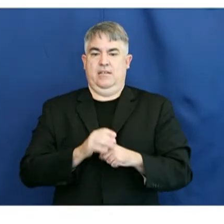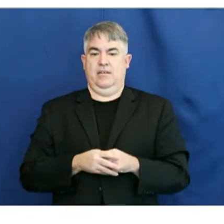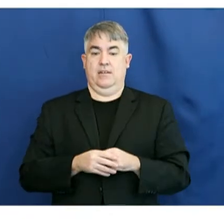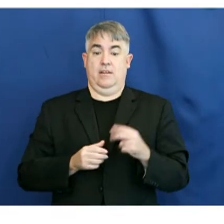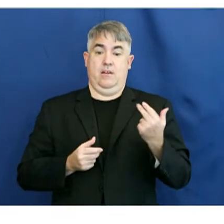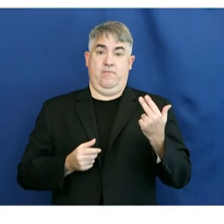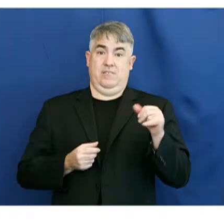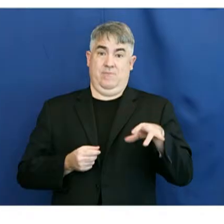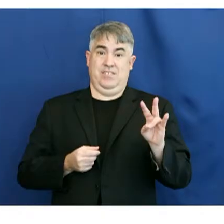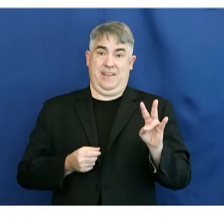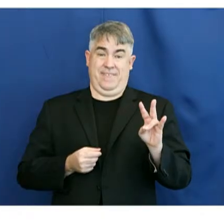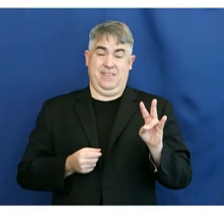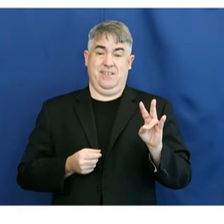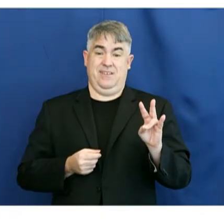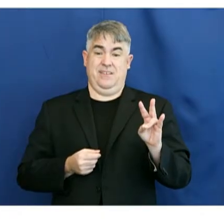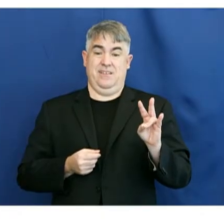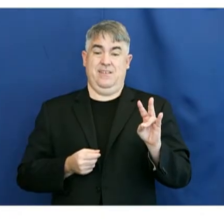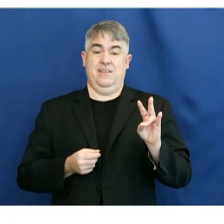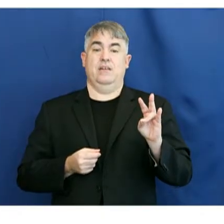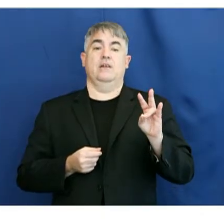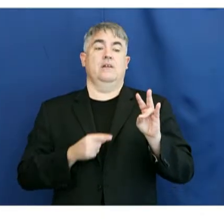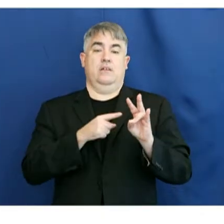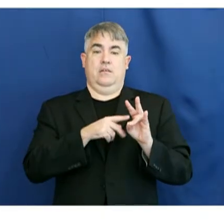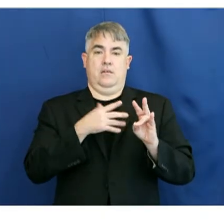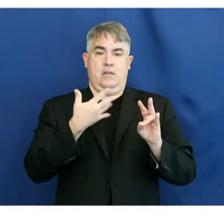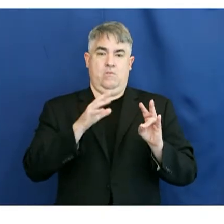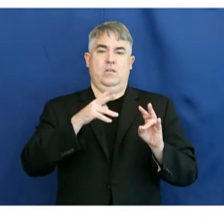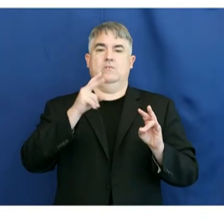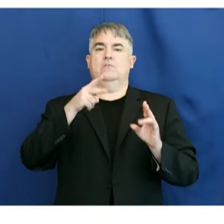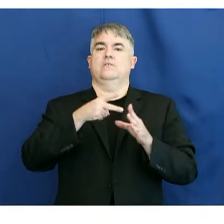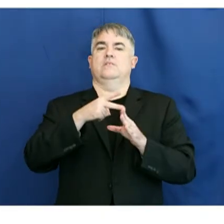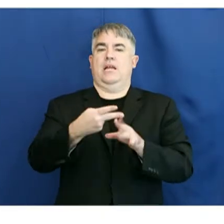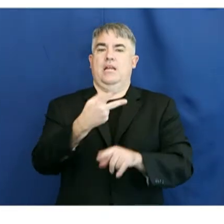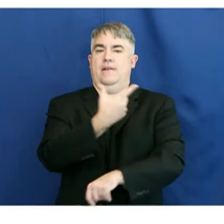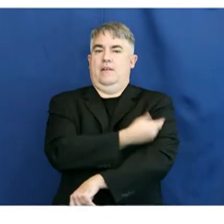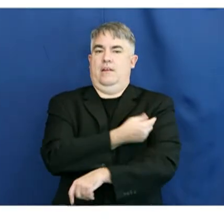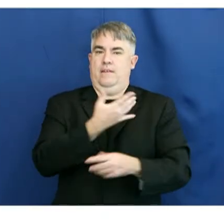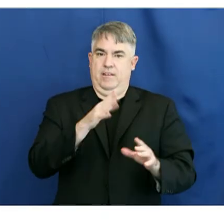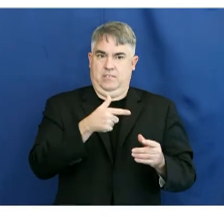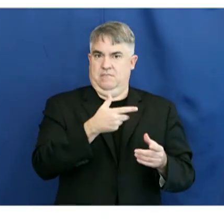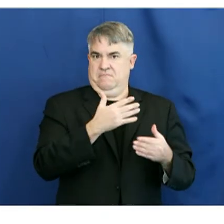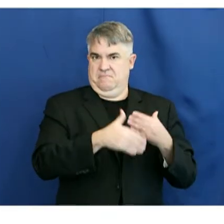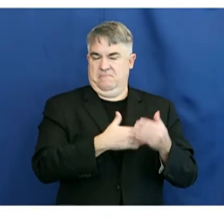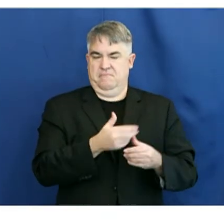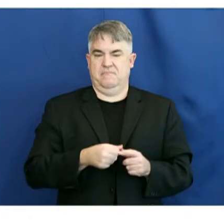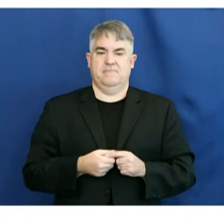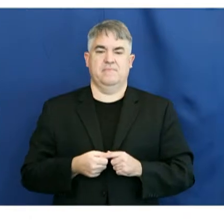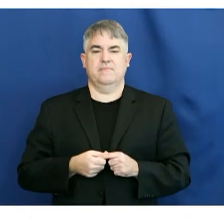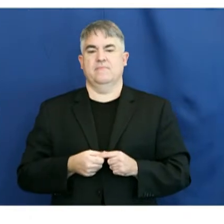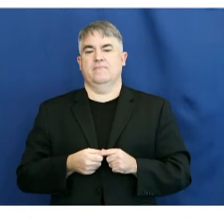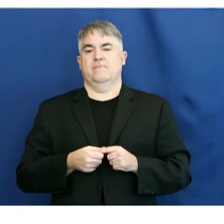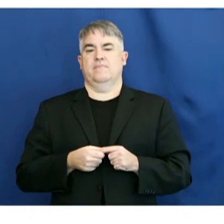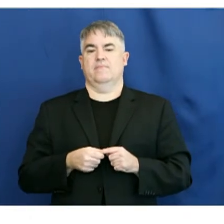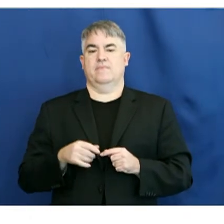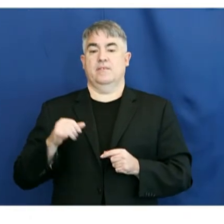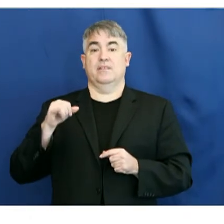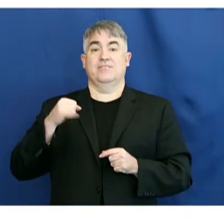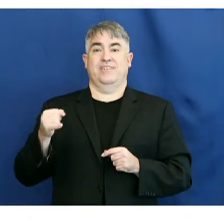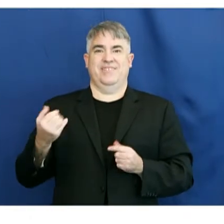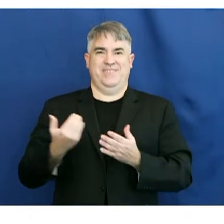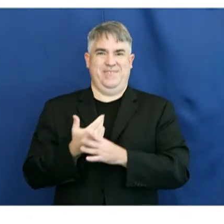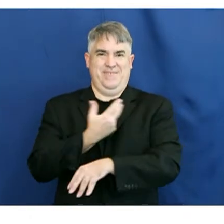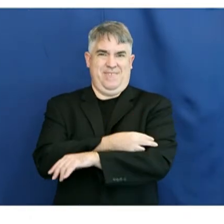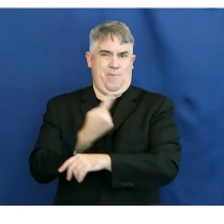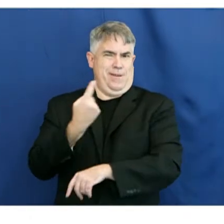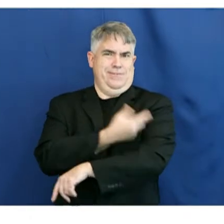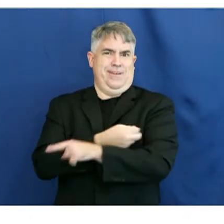are fully vaccinated. Now that we go into J&J, obviously those individuals, when they get the J&J shot, will only appear in that